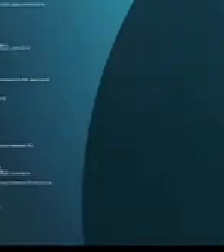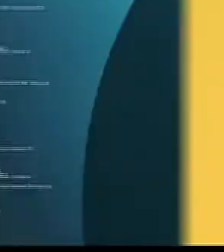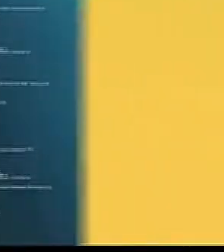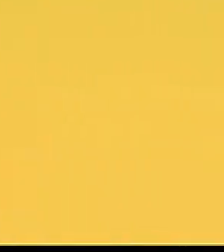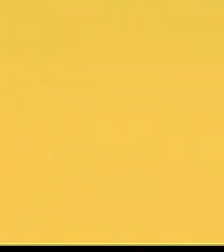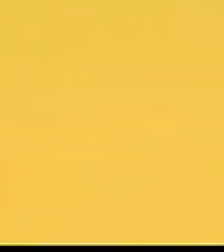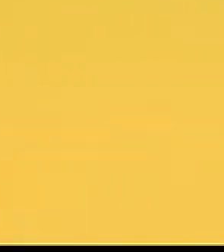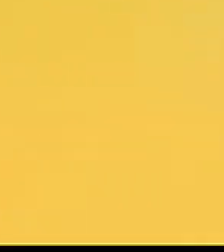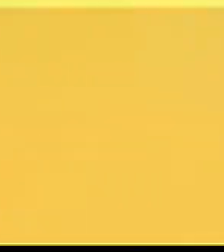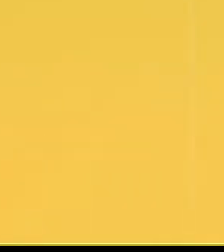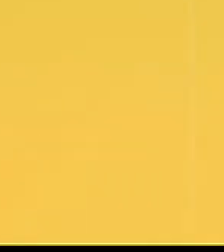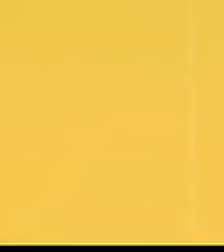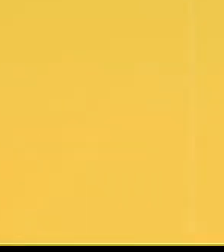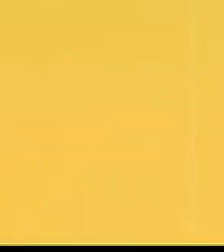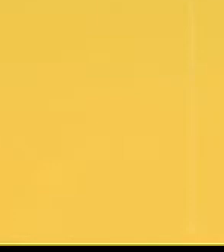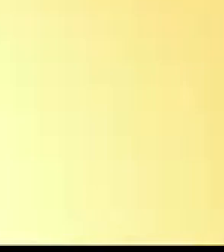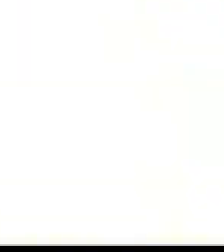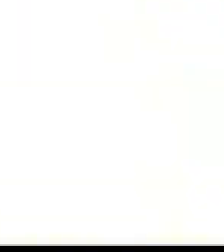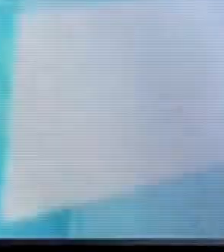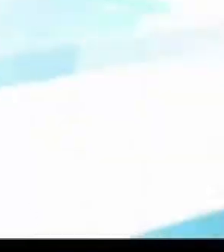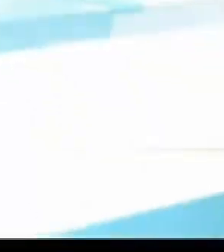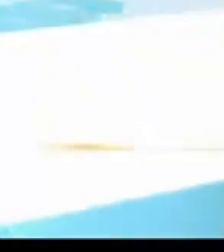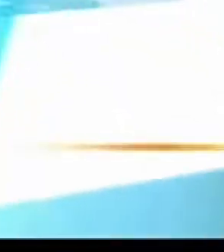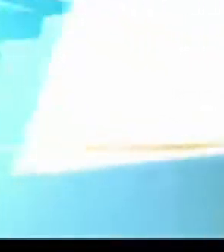Now in HD.